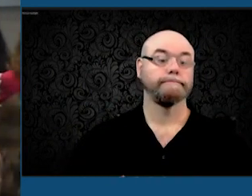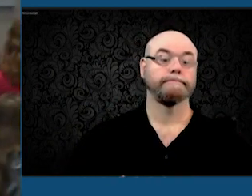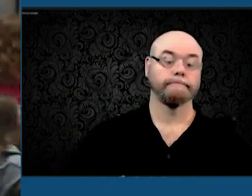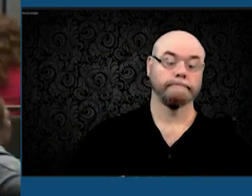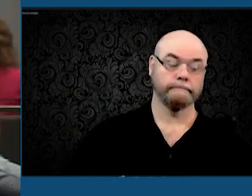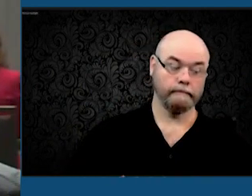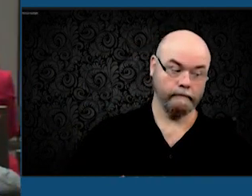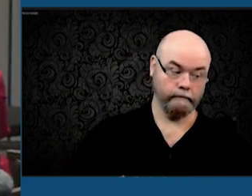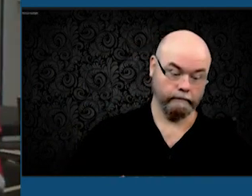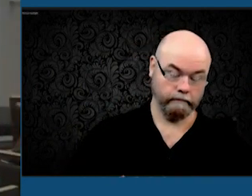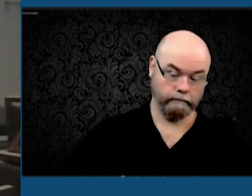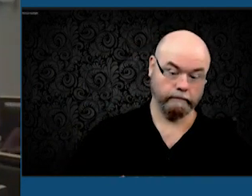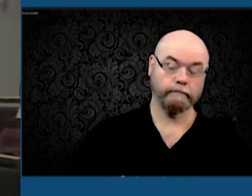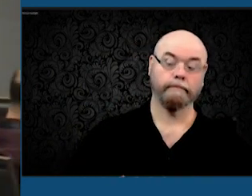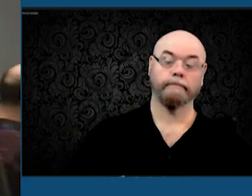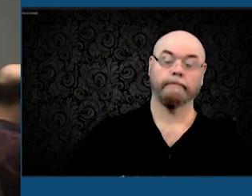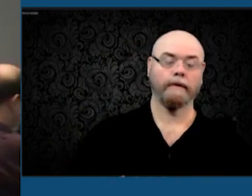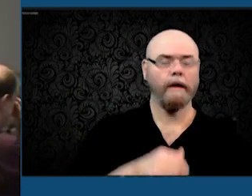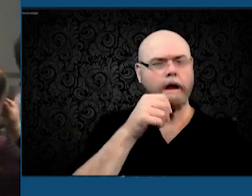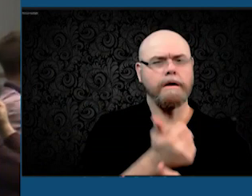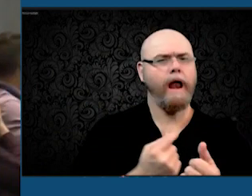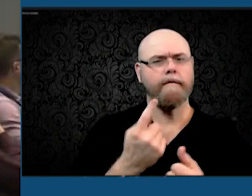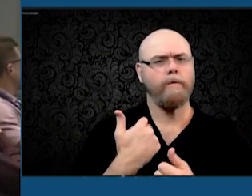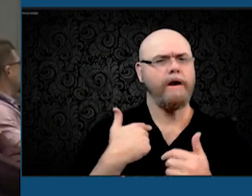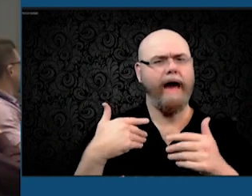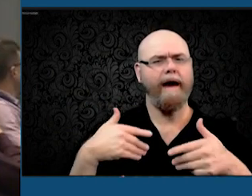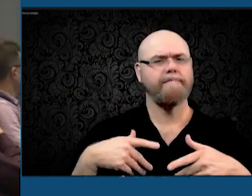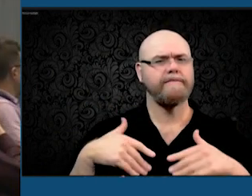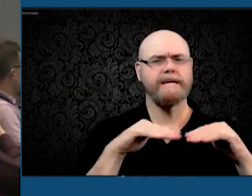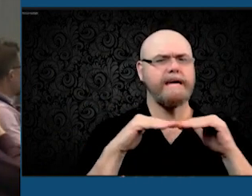not everyone has equal permission to express every feeling.